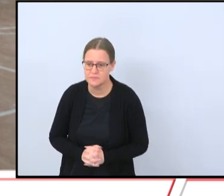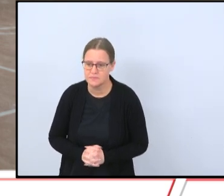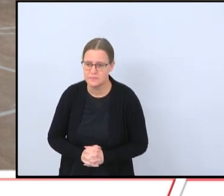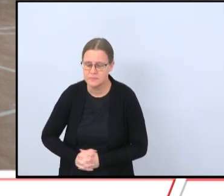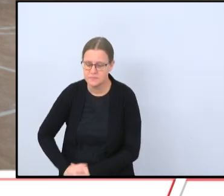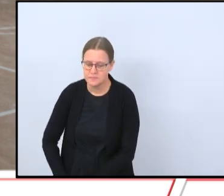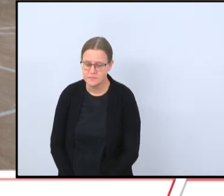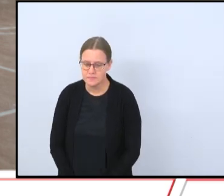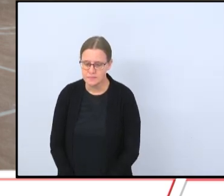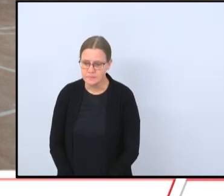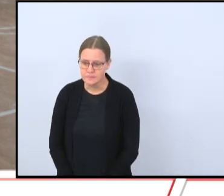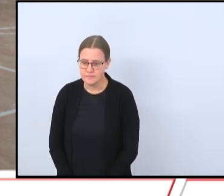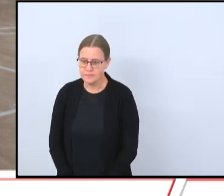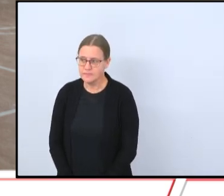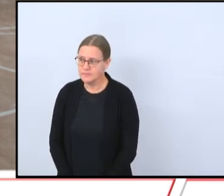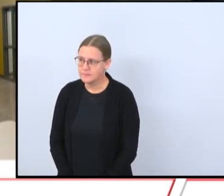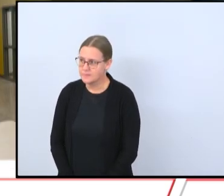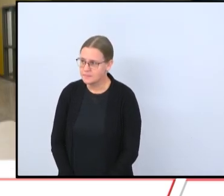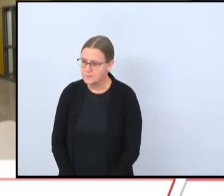Let's see.